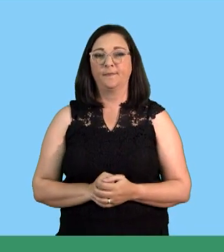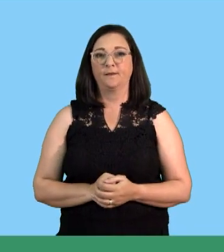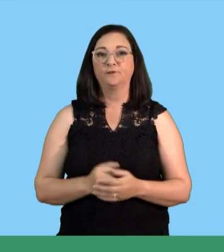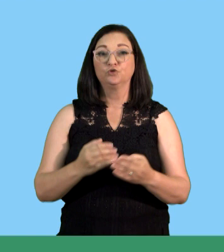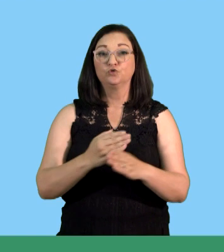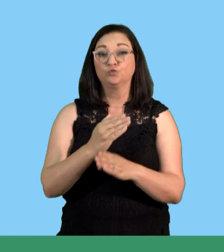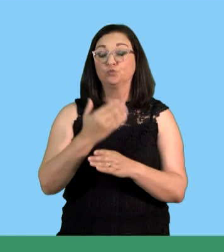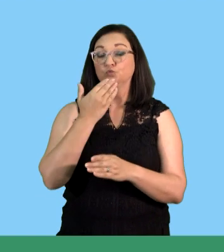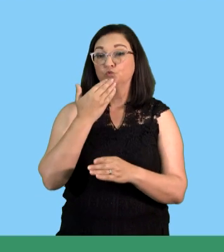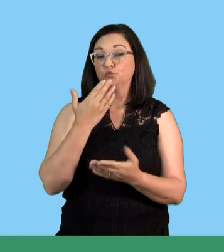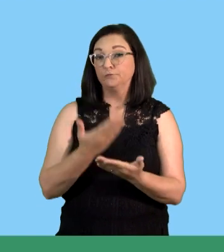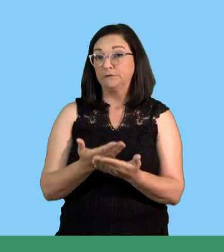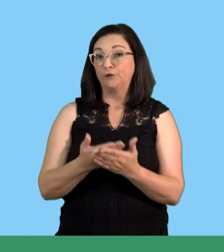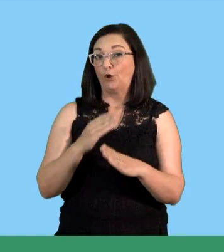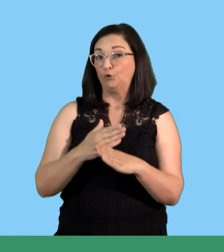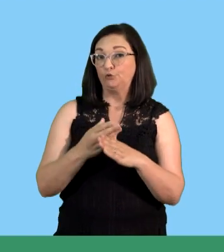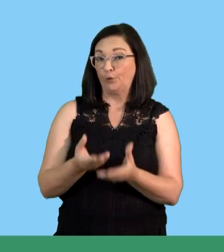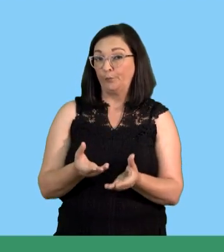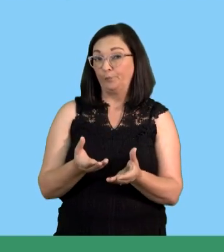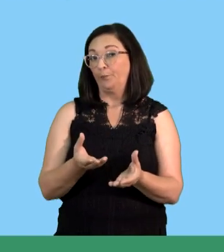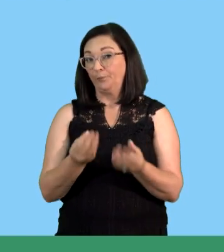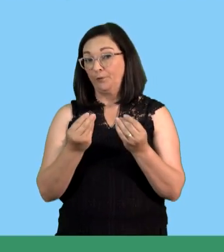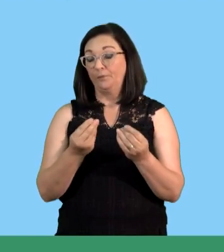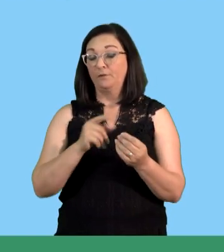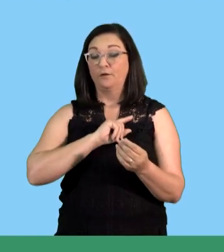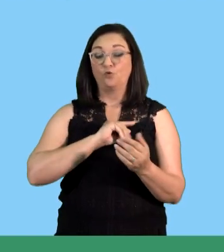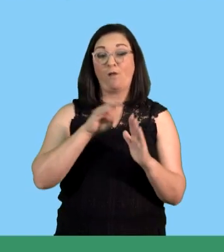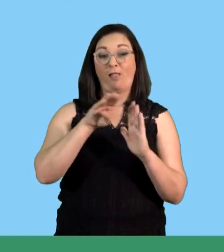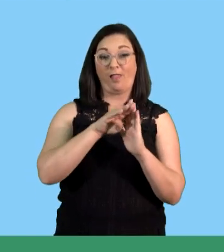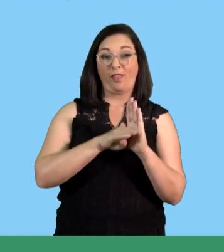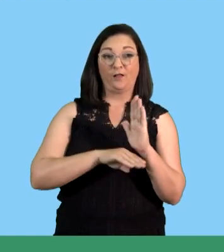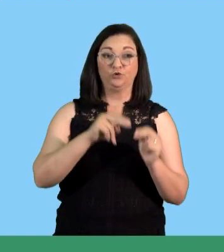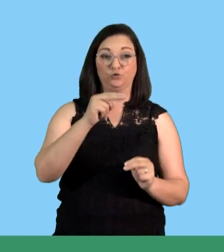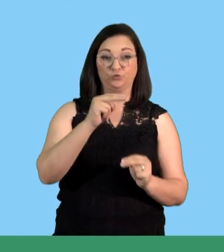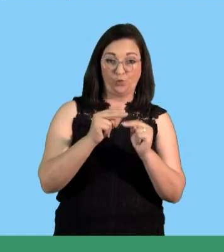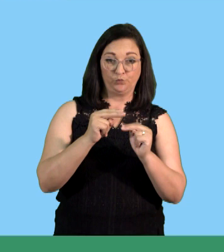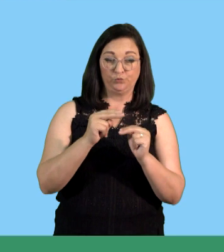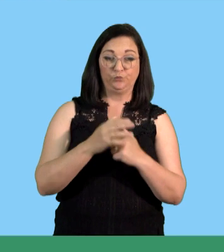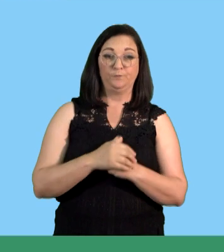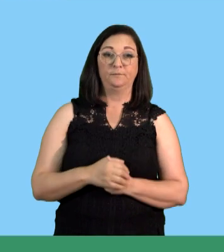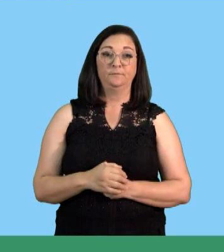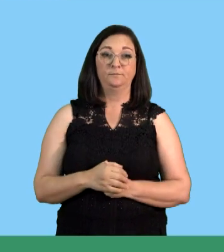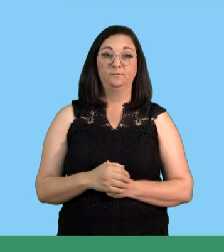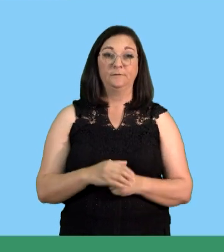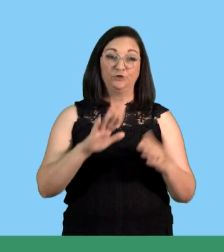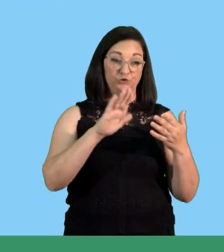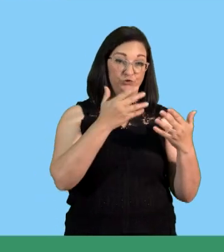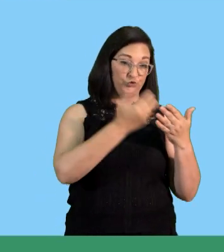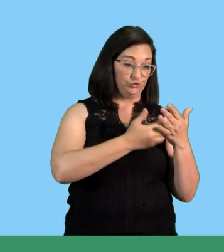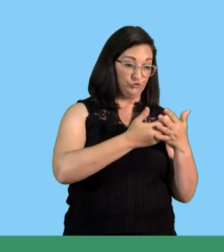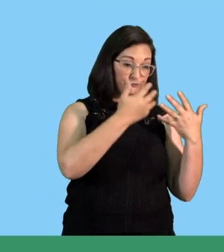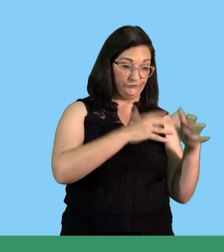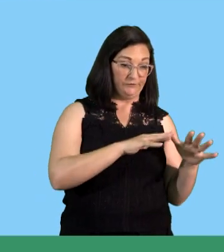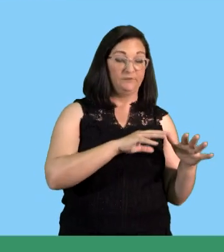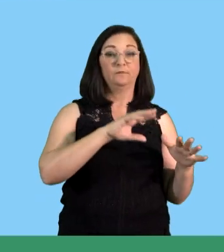of applicants who qualify for the job. Prepare a short list of suitable candidates after the screening. Very,